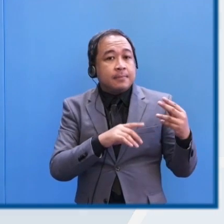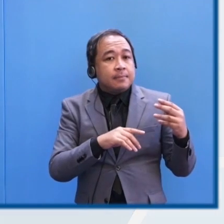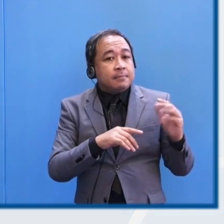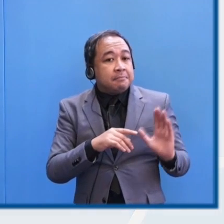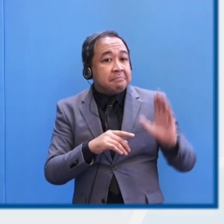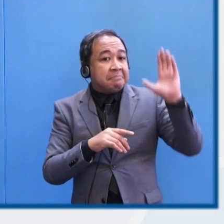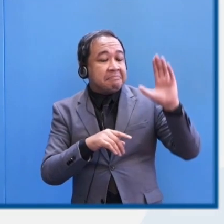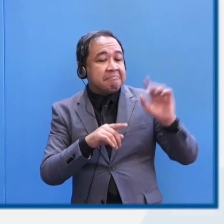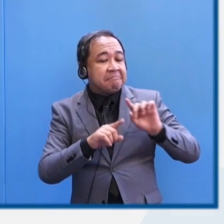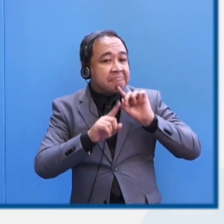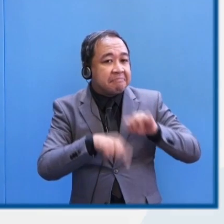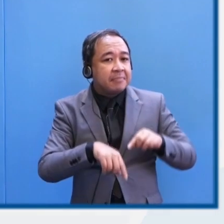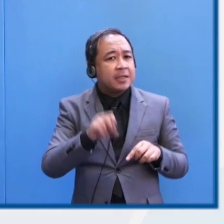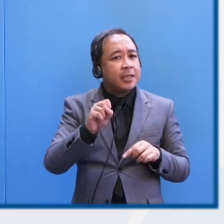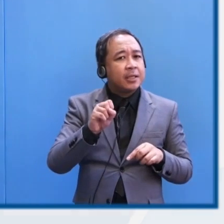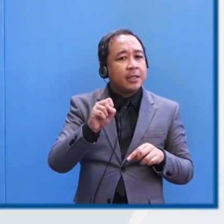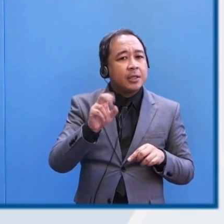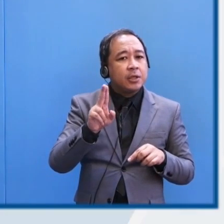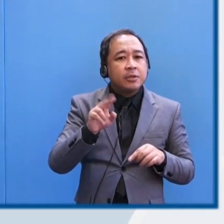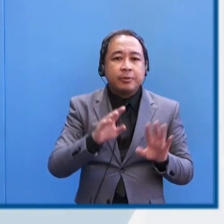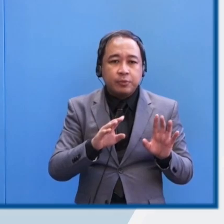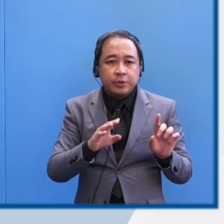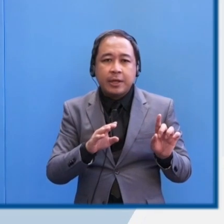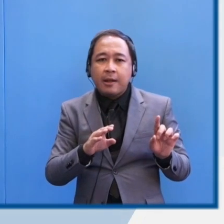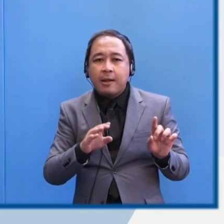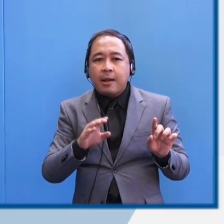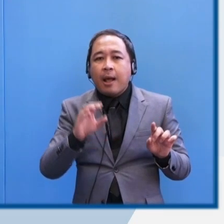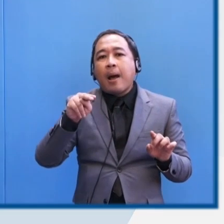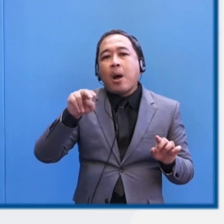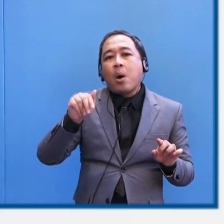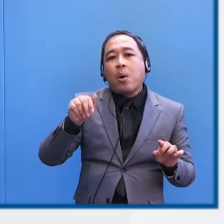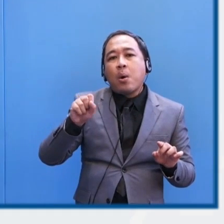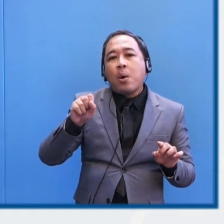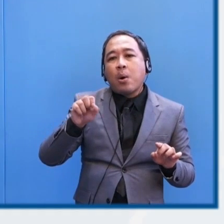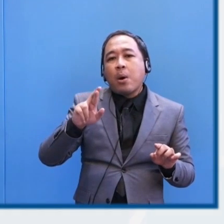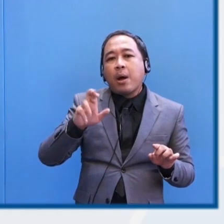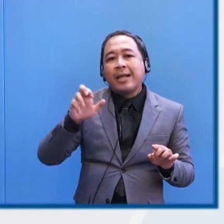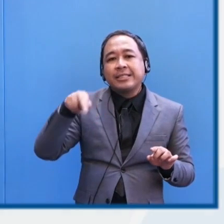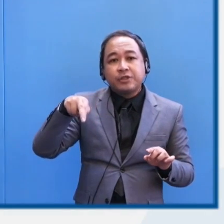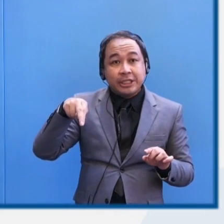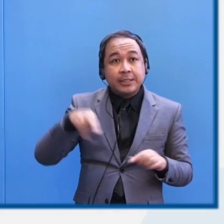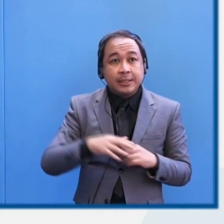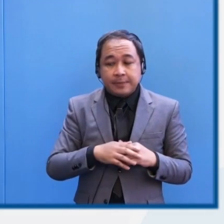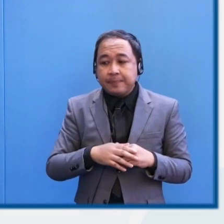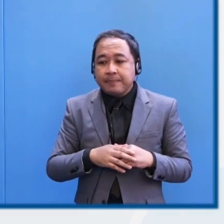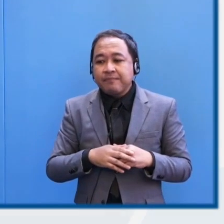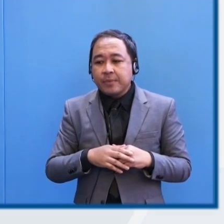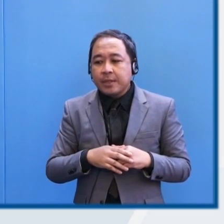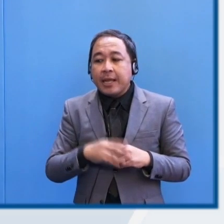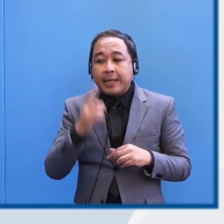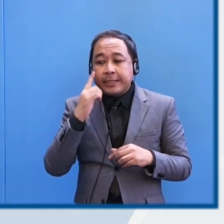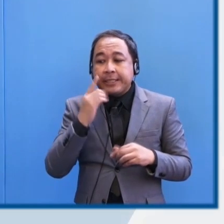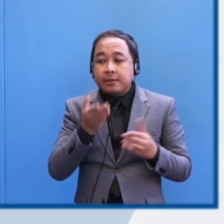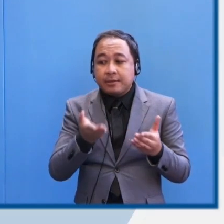COVID-19 is a global pandemic. All countries close her border and scientists make